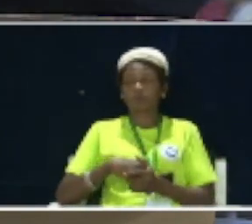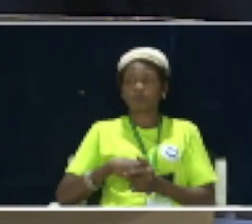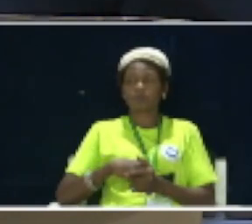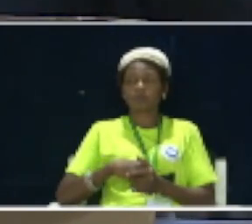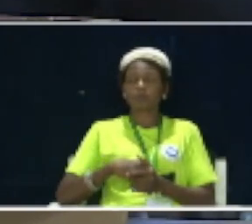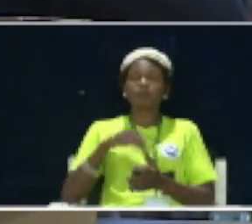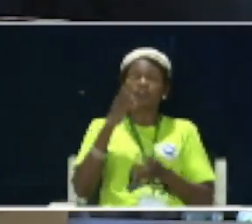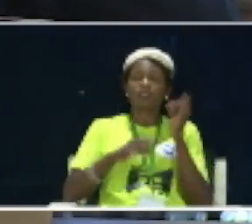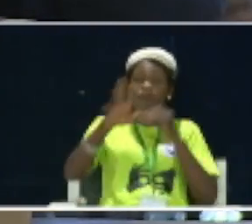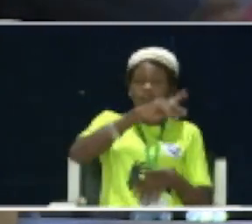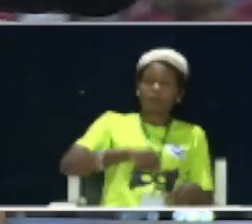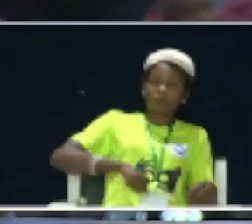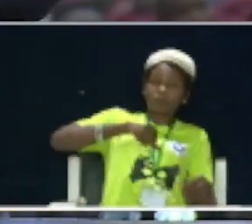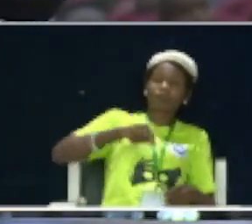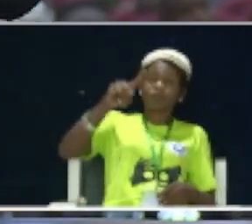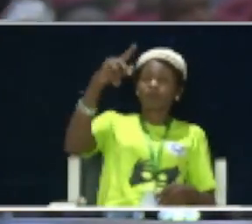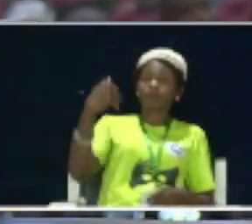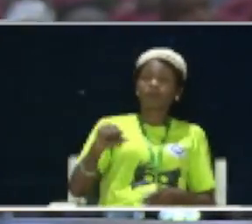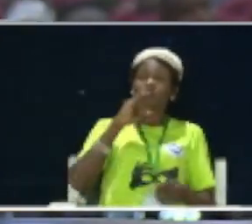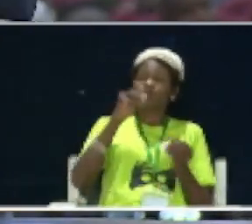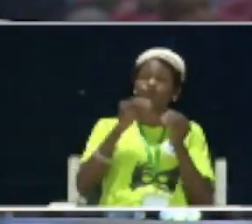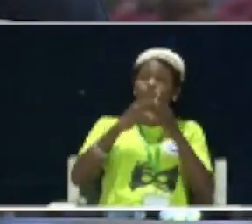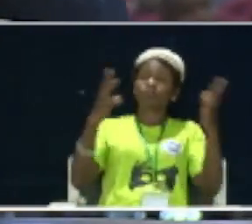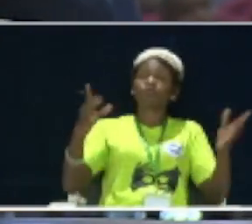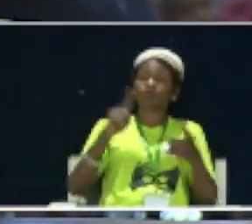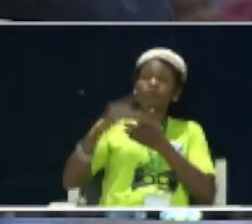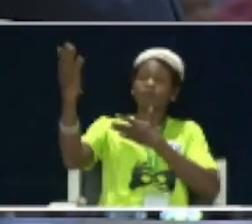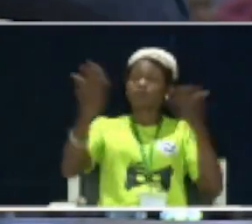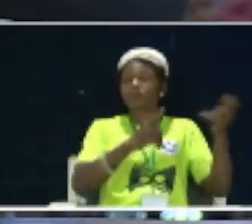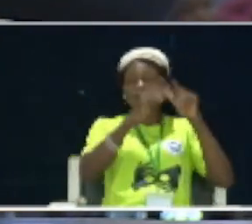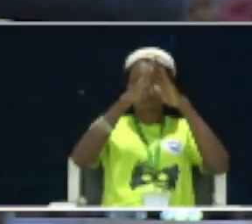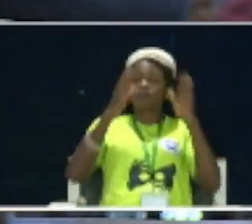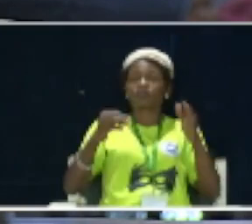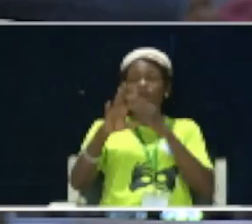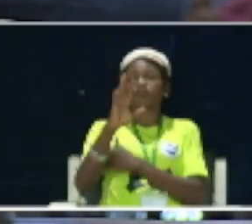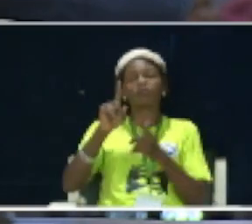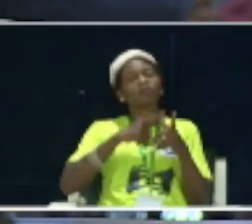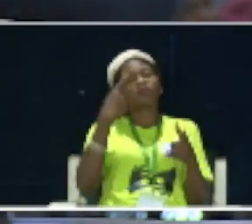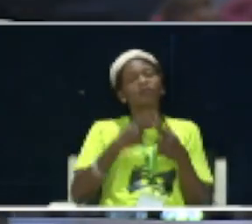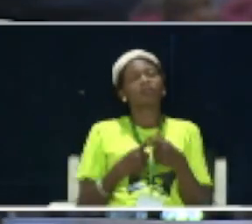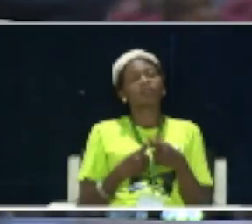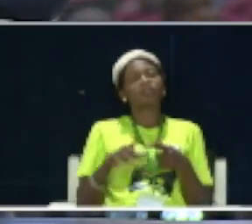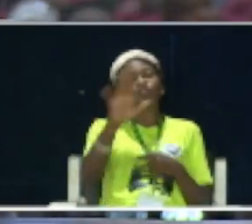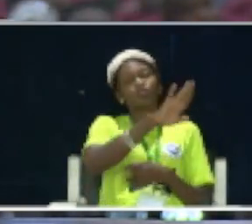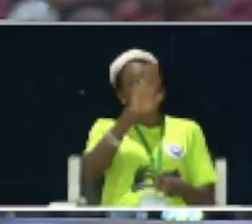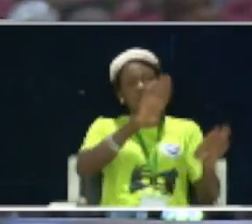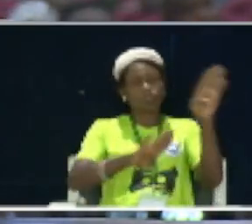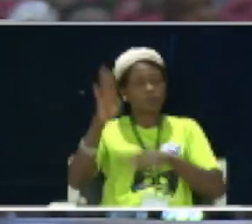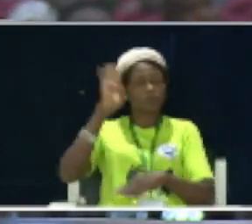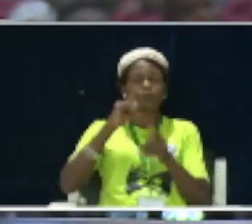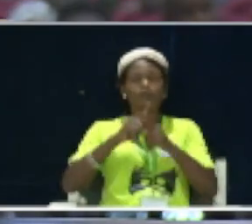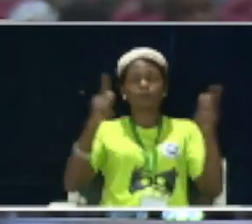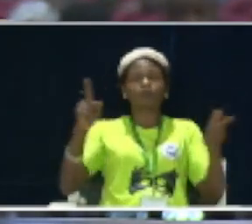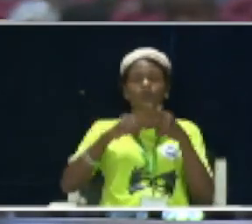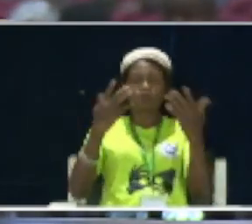If your pride, if your tithe is too much to be brought to the house of God, then your trouble will be too much to be presented